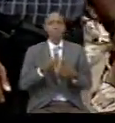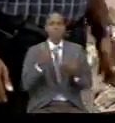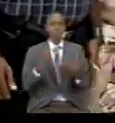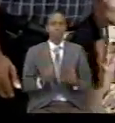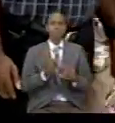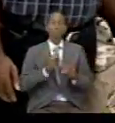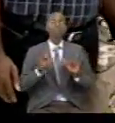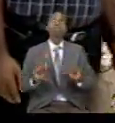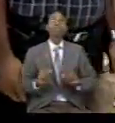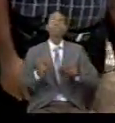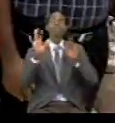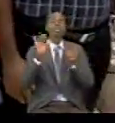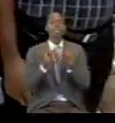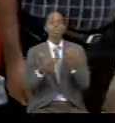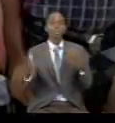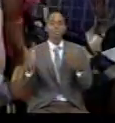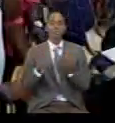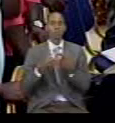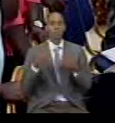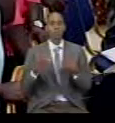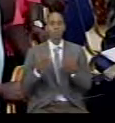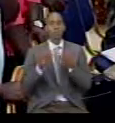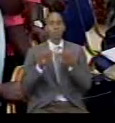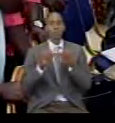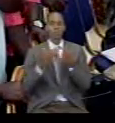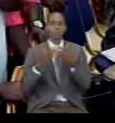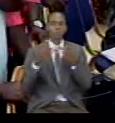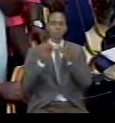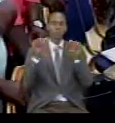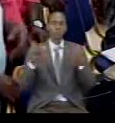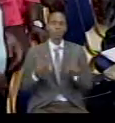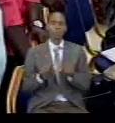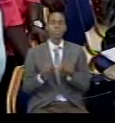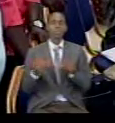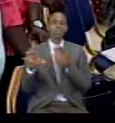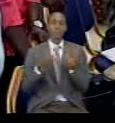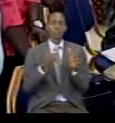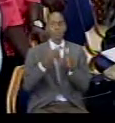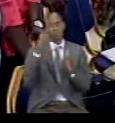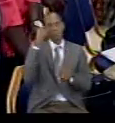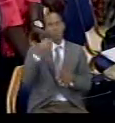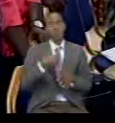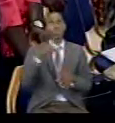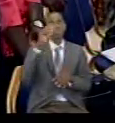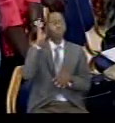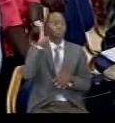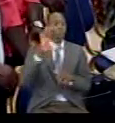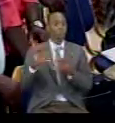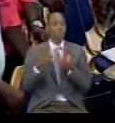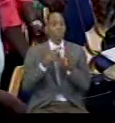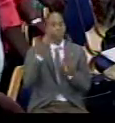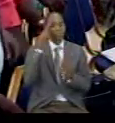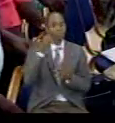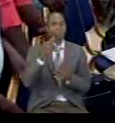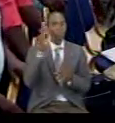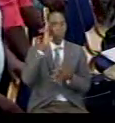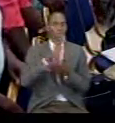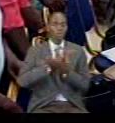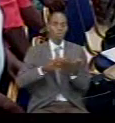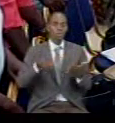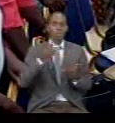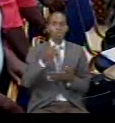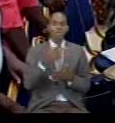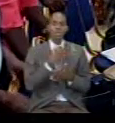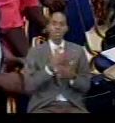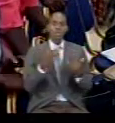today. Do this for me, and the Lord will do it for you. He'll purge you, he'll purify you, and then he'll prepare you to bring